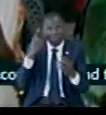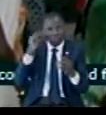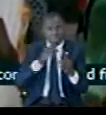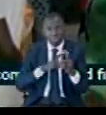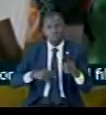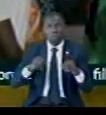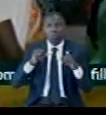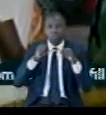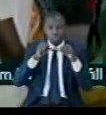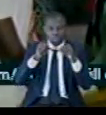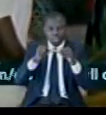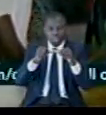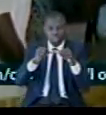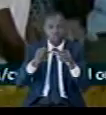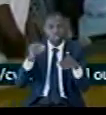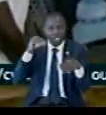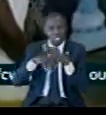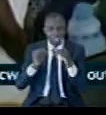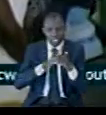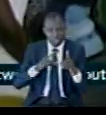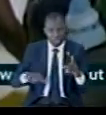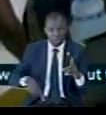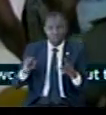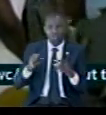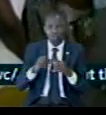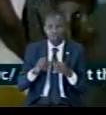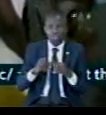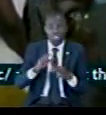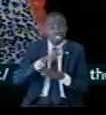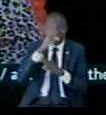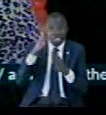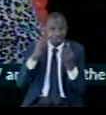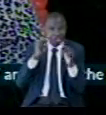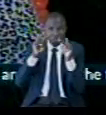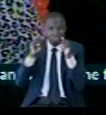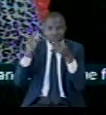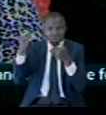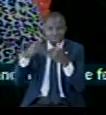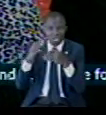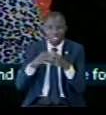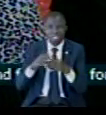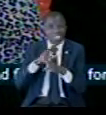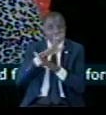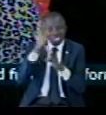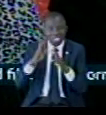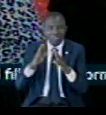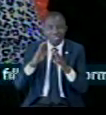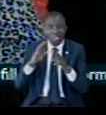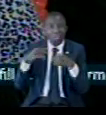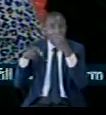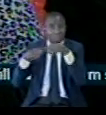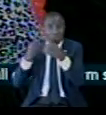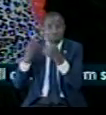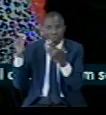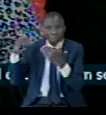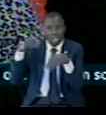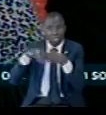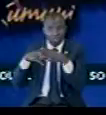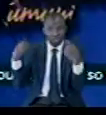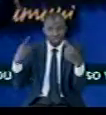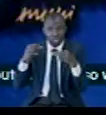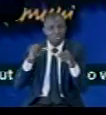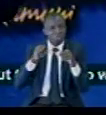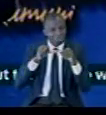back on the right side, back on the left side, back in the center. Let's make sure